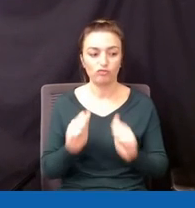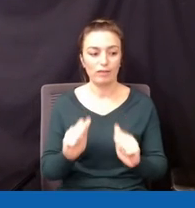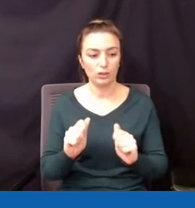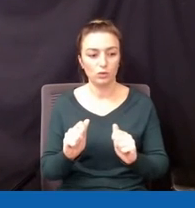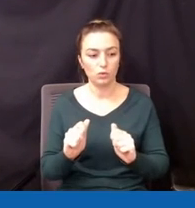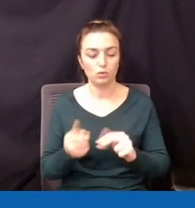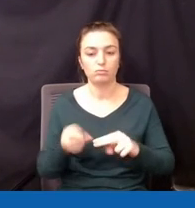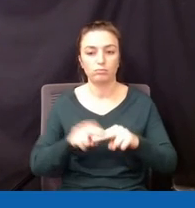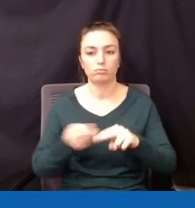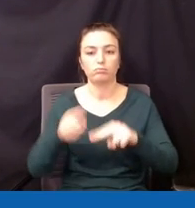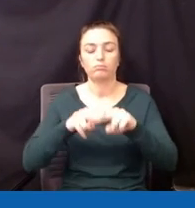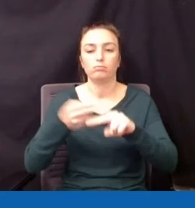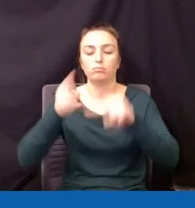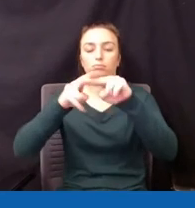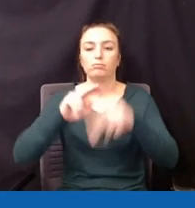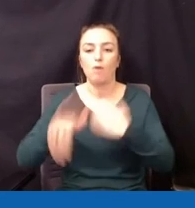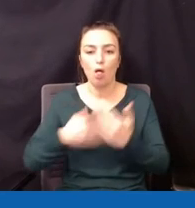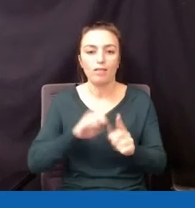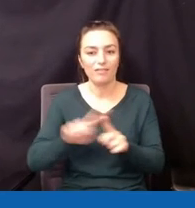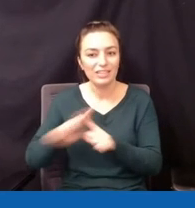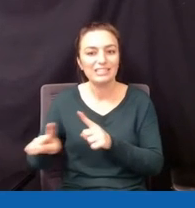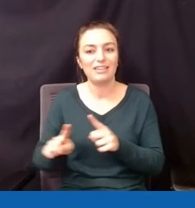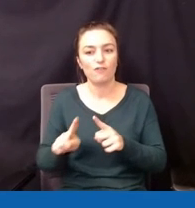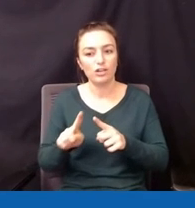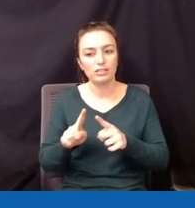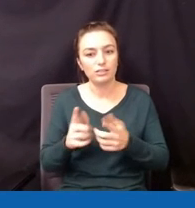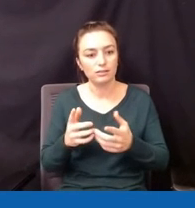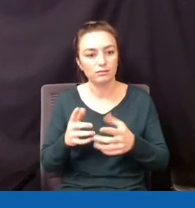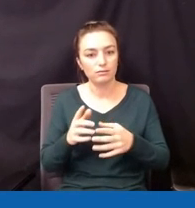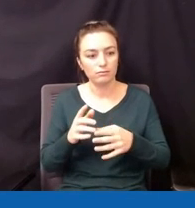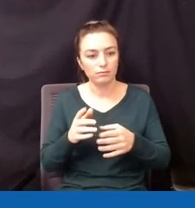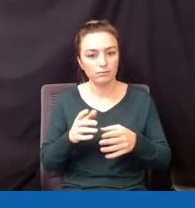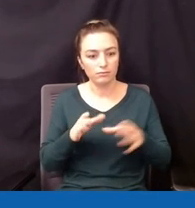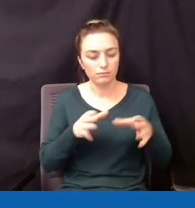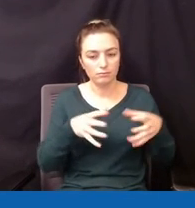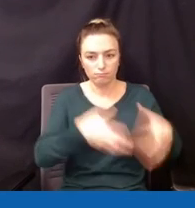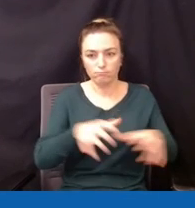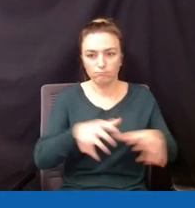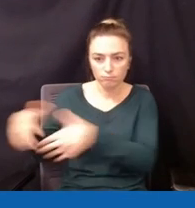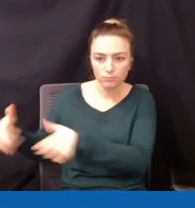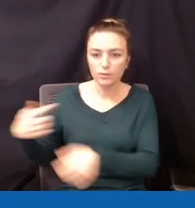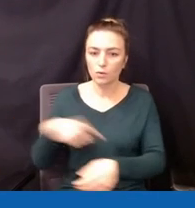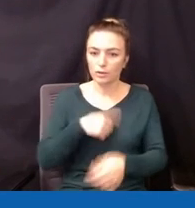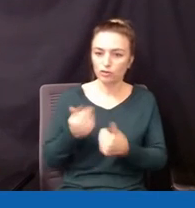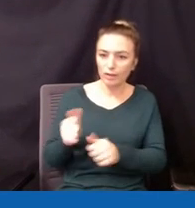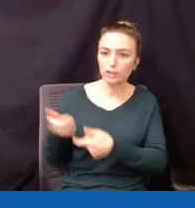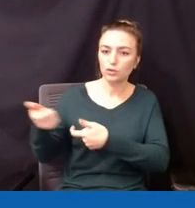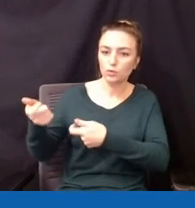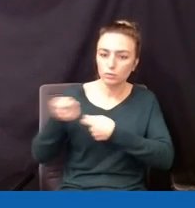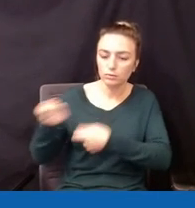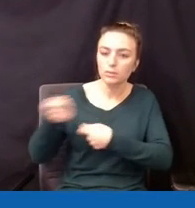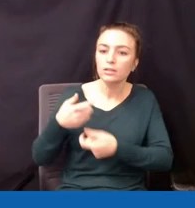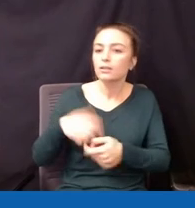by building the workforce capacity of frontline workers, such as community health workers, nurses, social